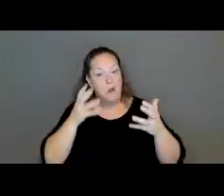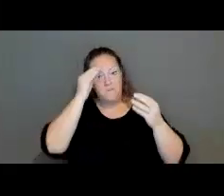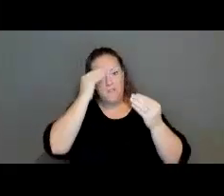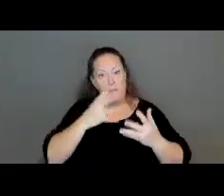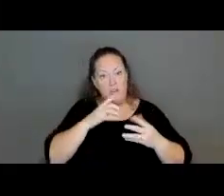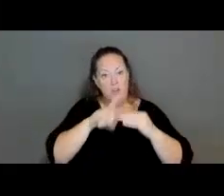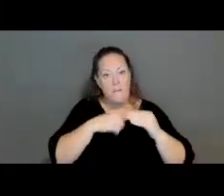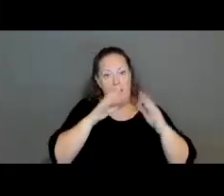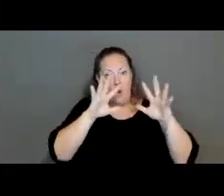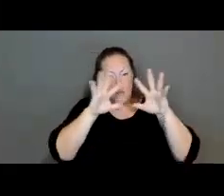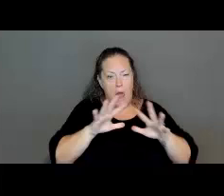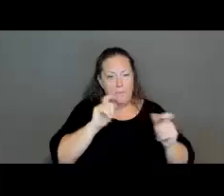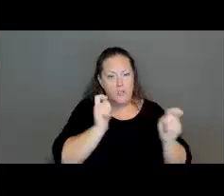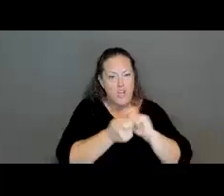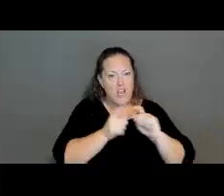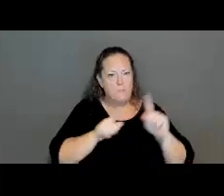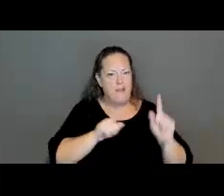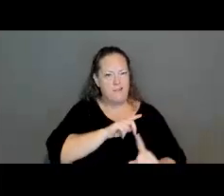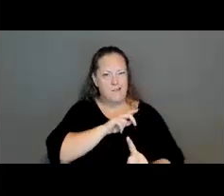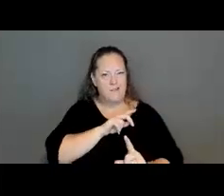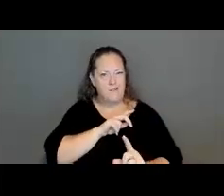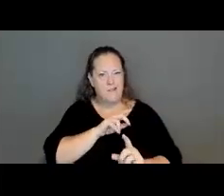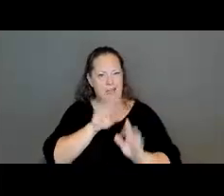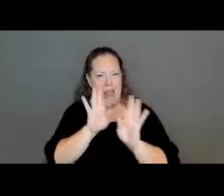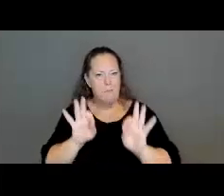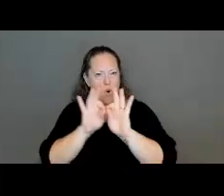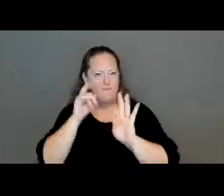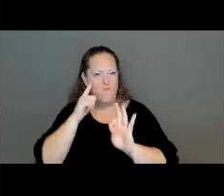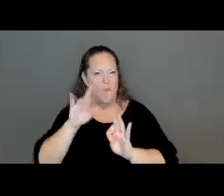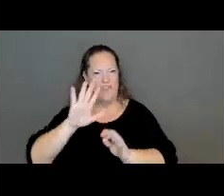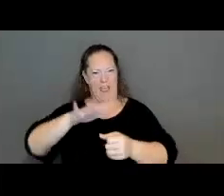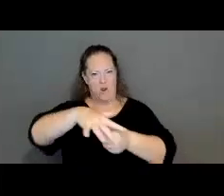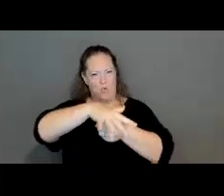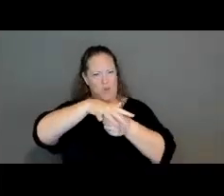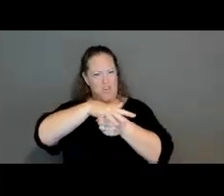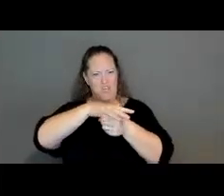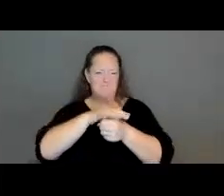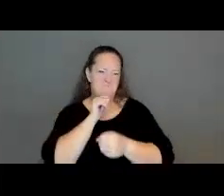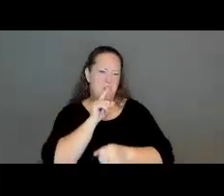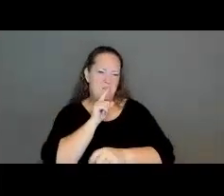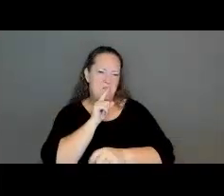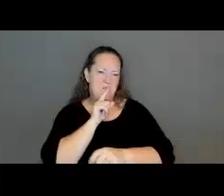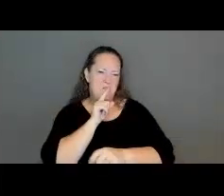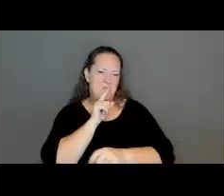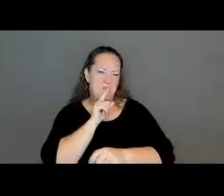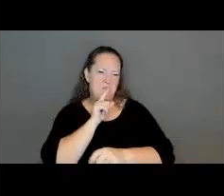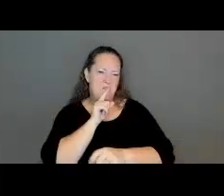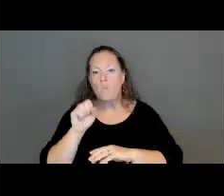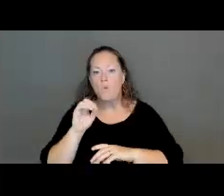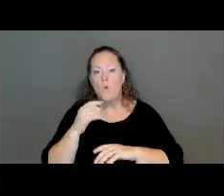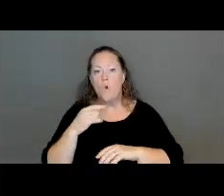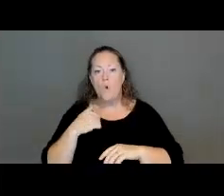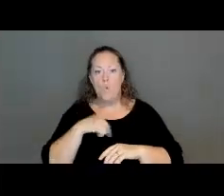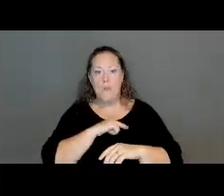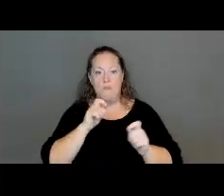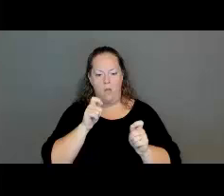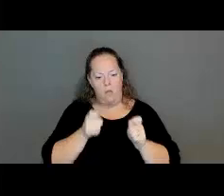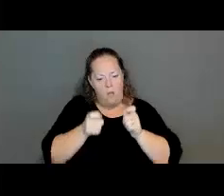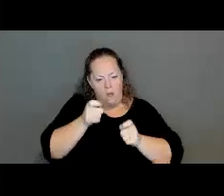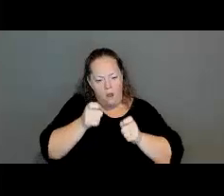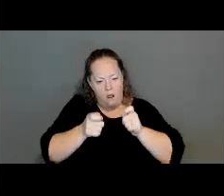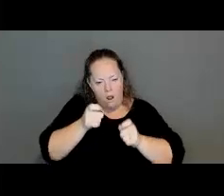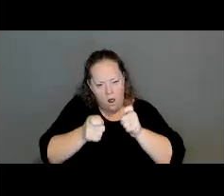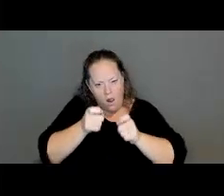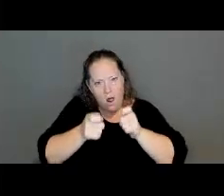wasn't really relevant to their regional situations. And so there have been a number of permutations or adaptations